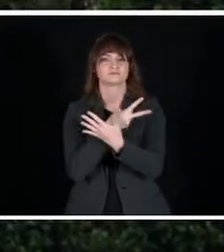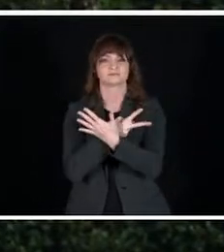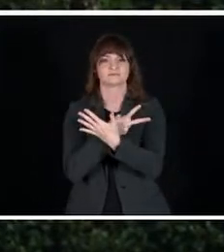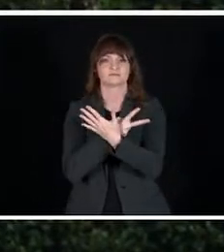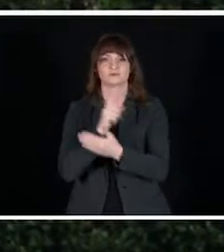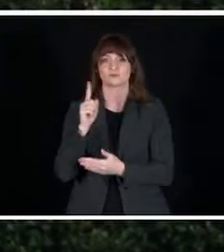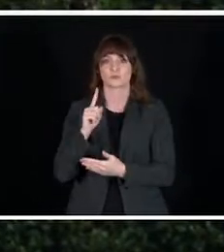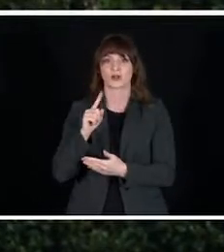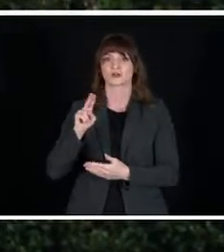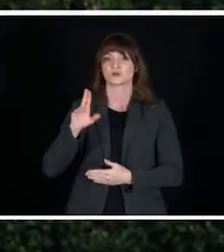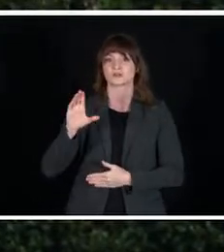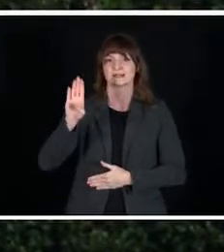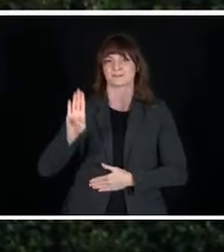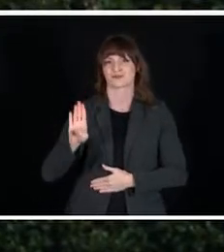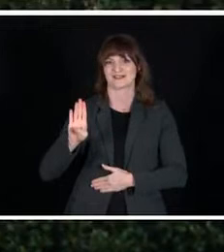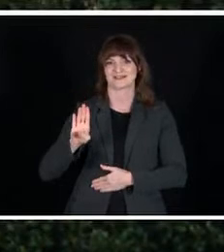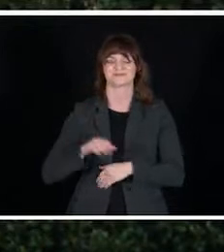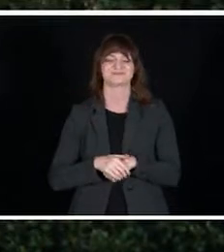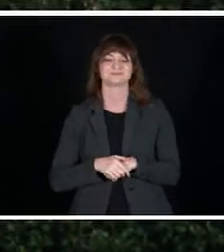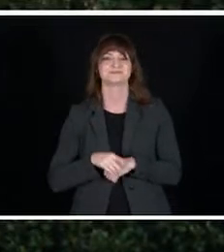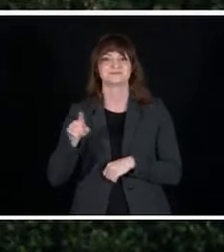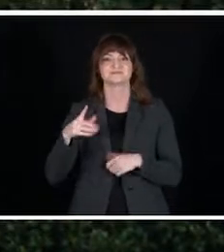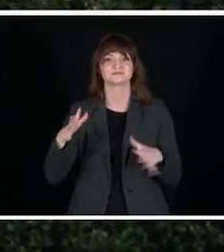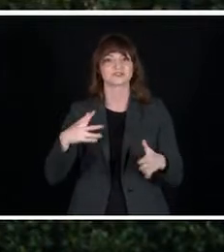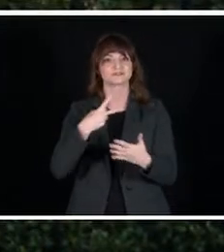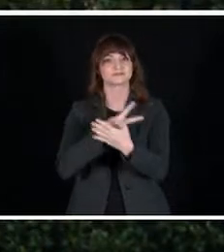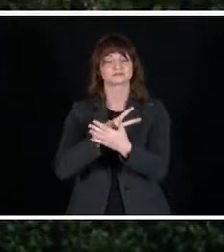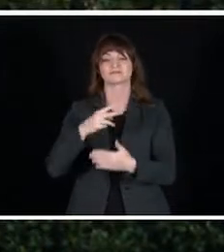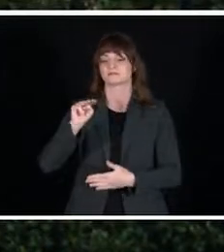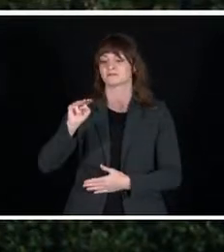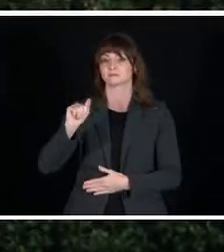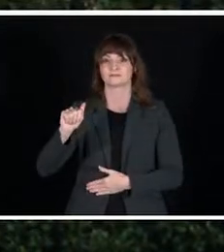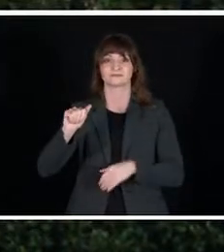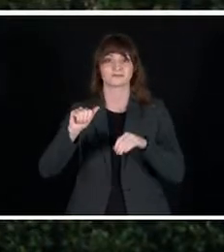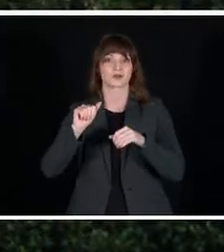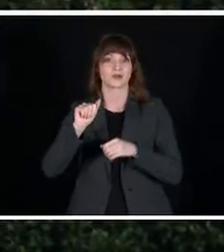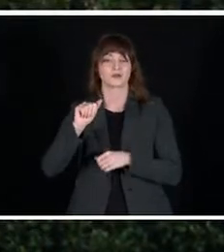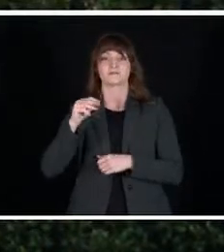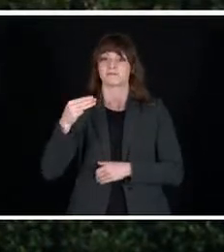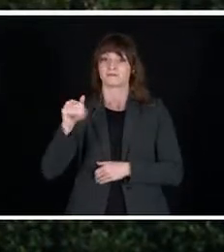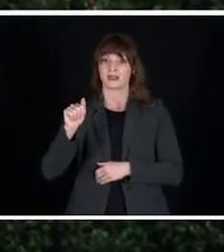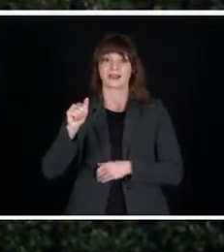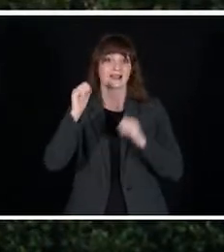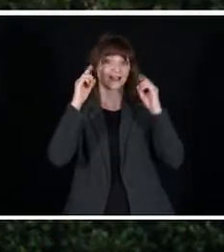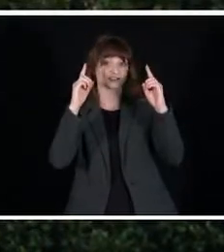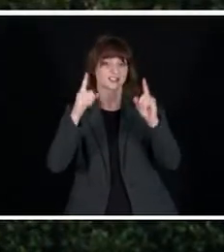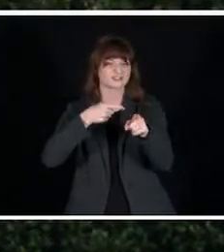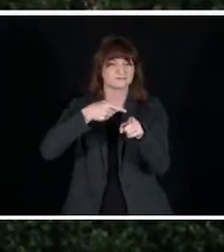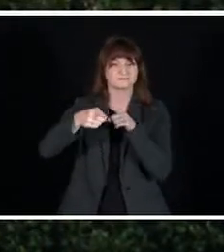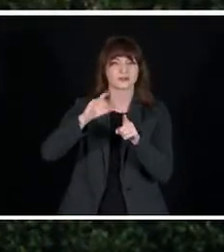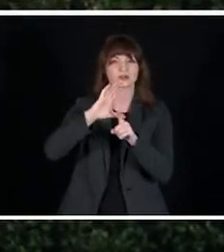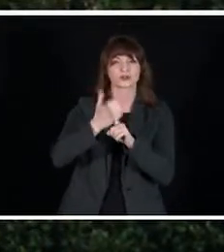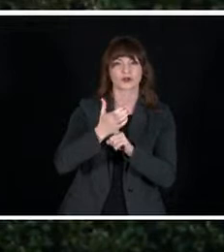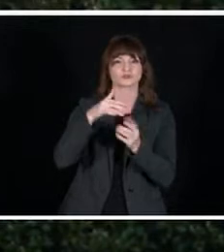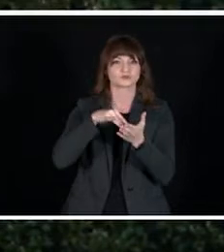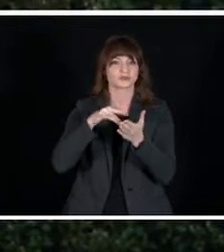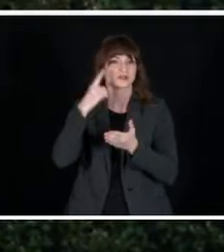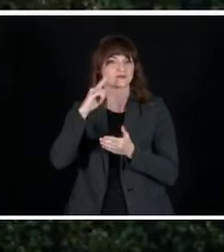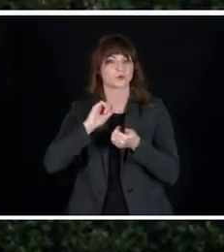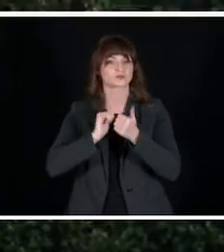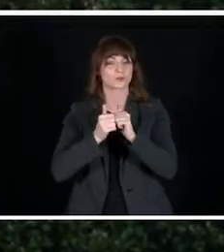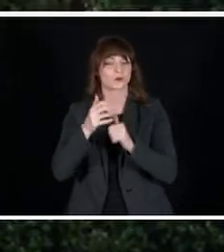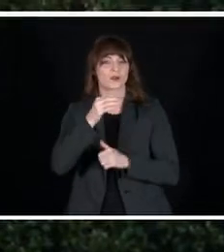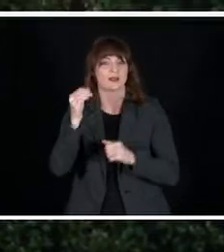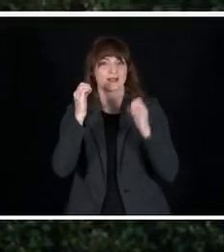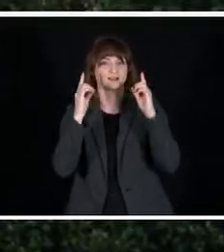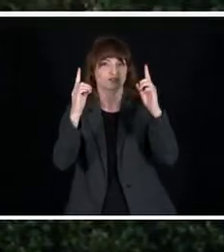of California, Berkeley. He earned a Master's of Arts in Education with an emphasis in cultural studies of sport in education,